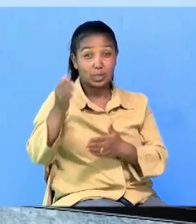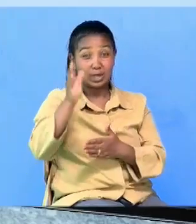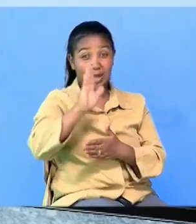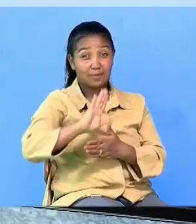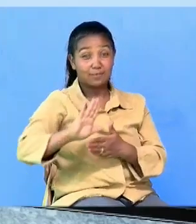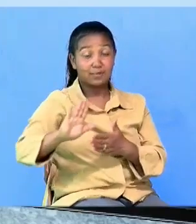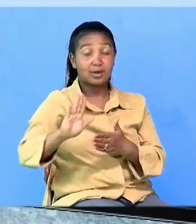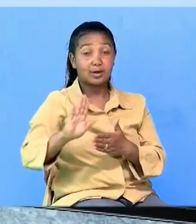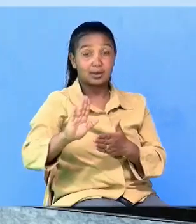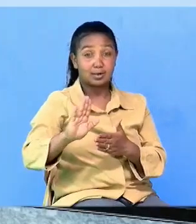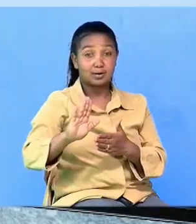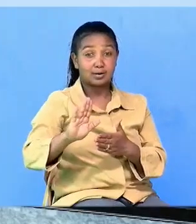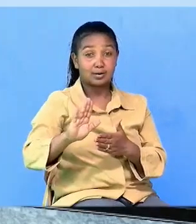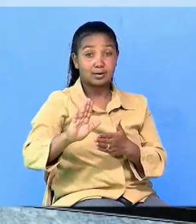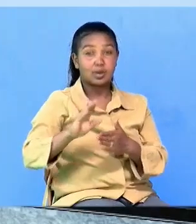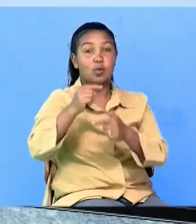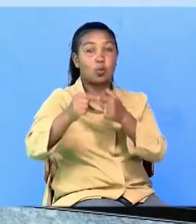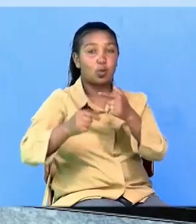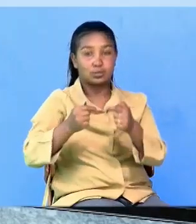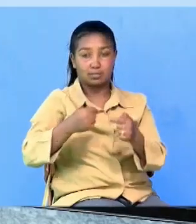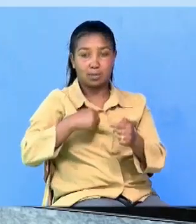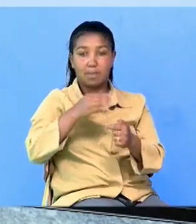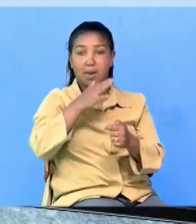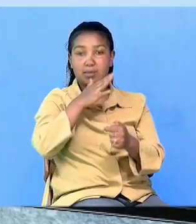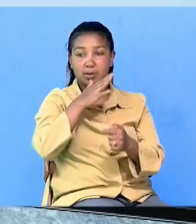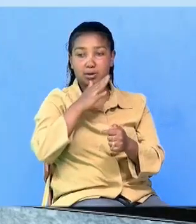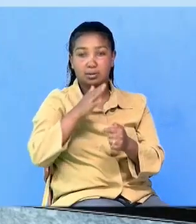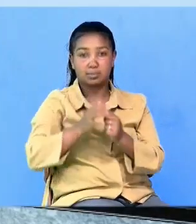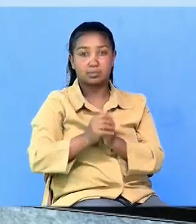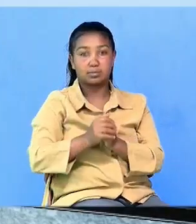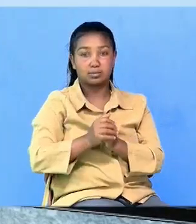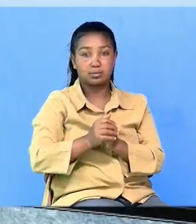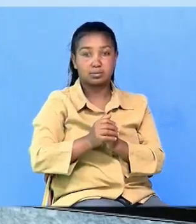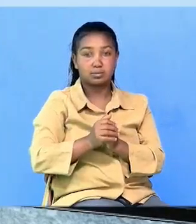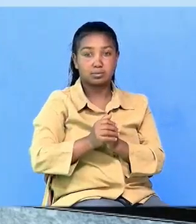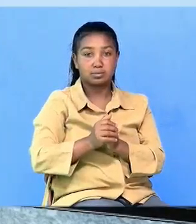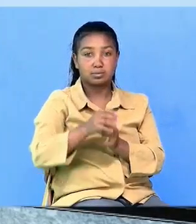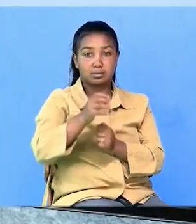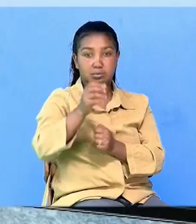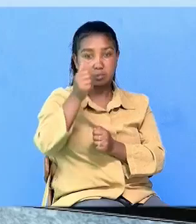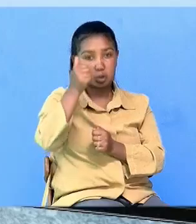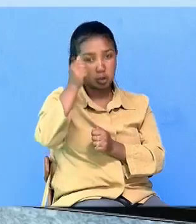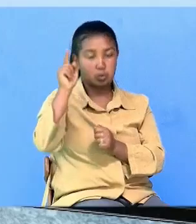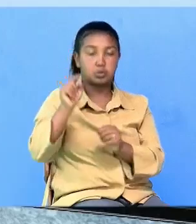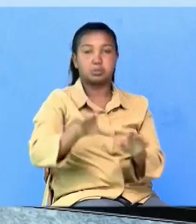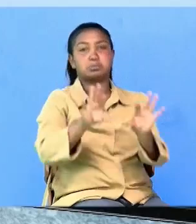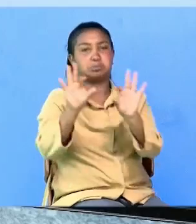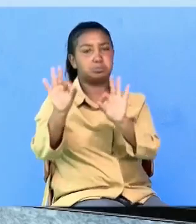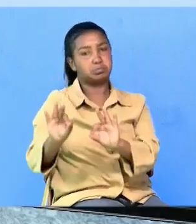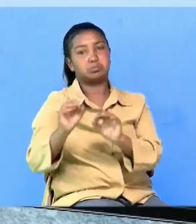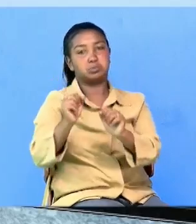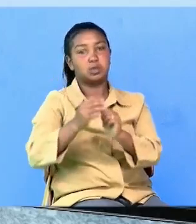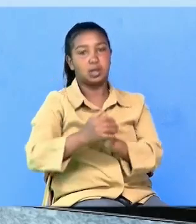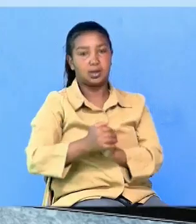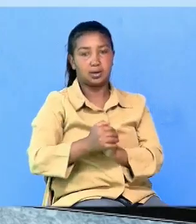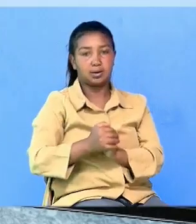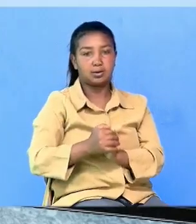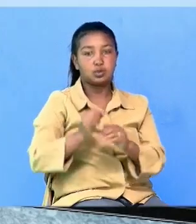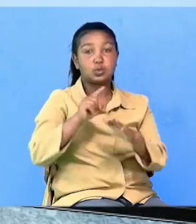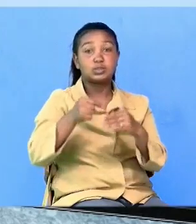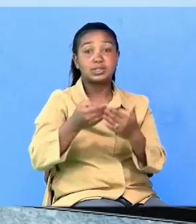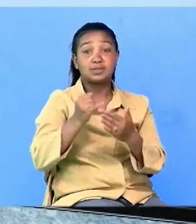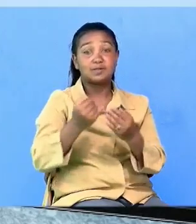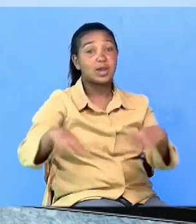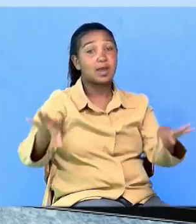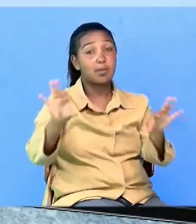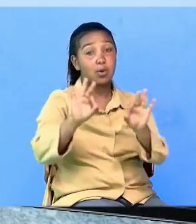never gives. Is my mother and she are both same. He is also replaced by in such a ways, okay? This is